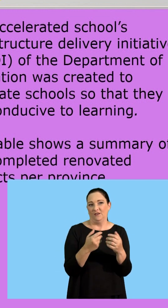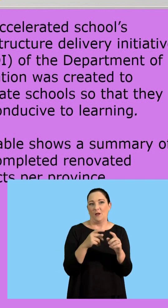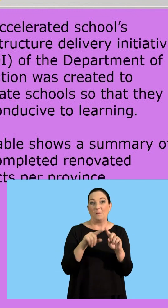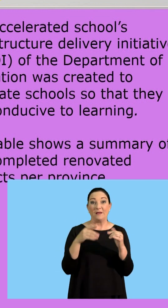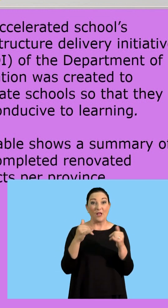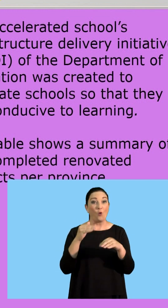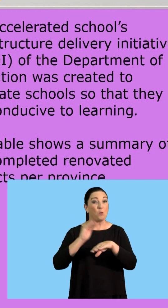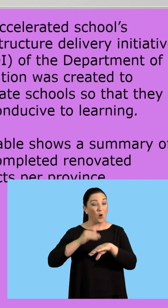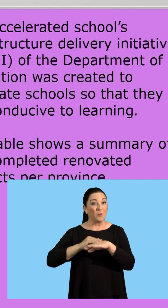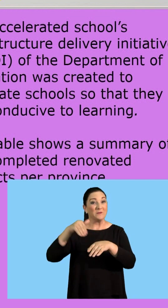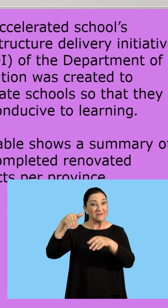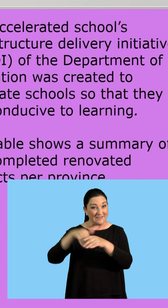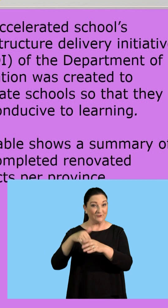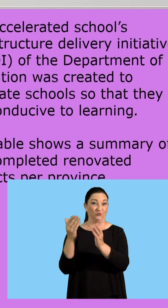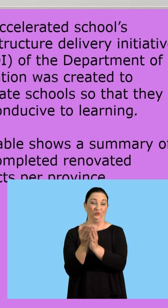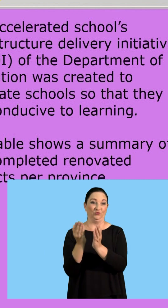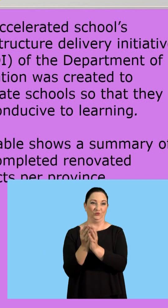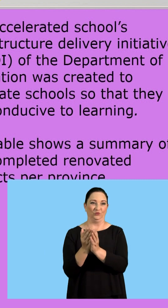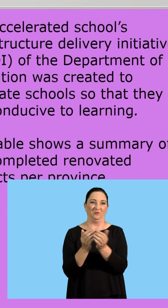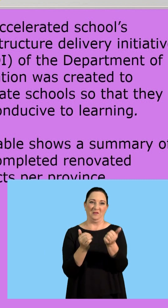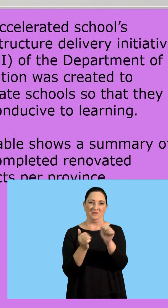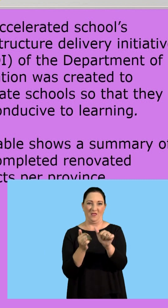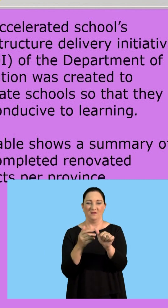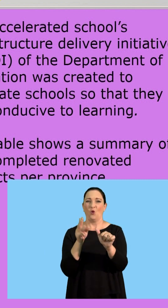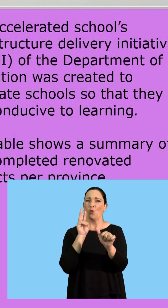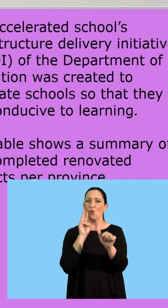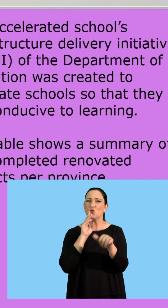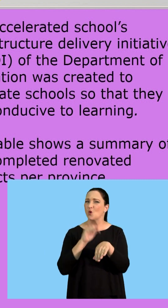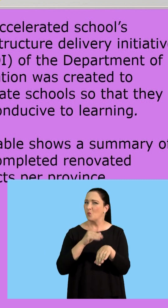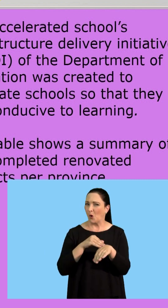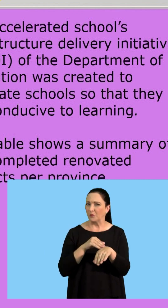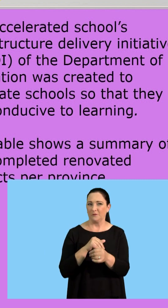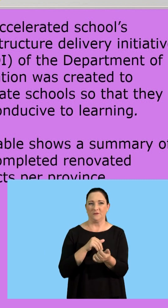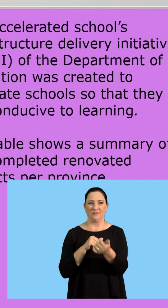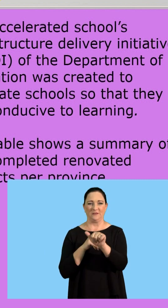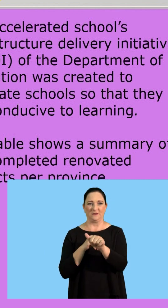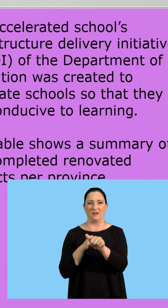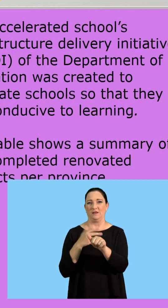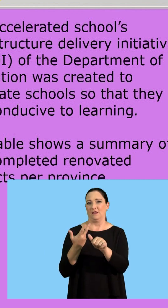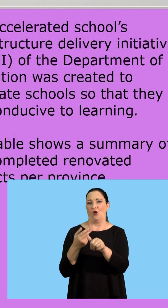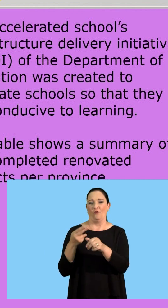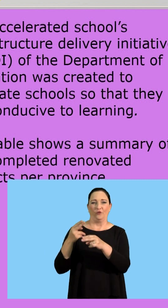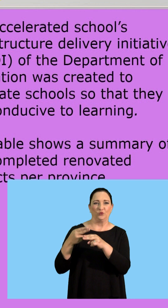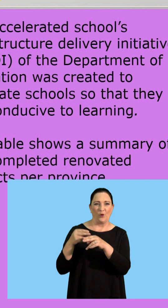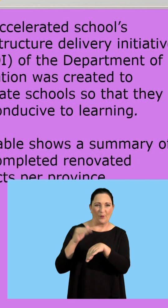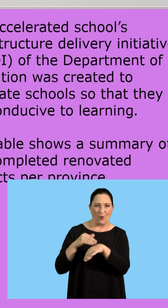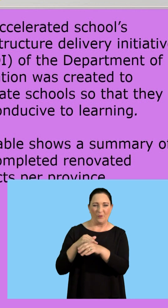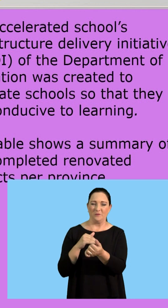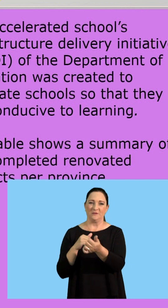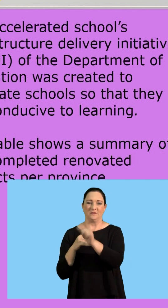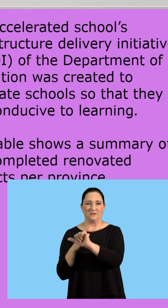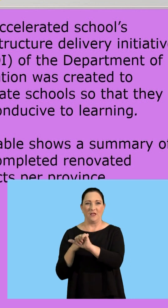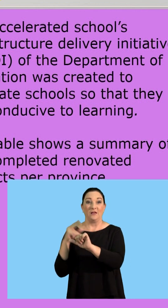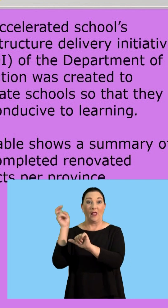problems at the school, right? Okay, then here we have water problems per province. Here we have